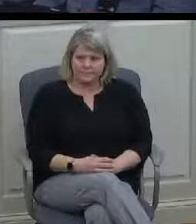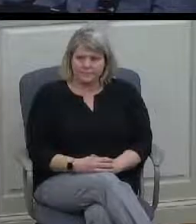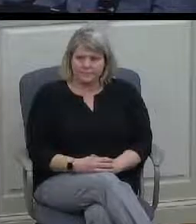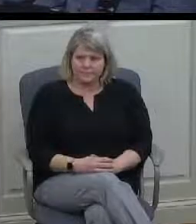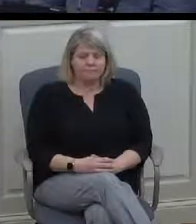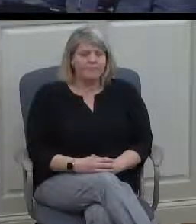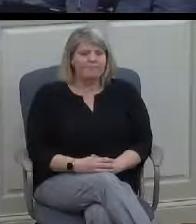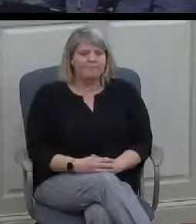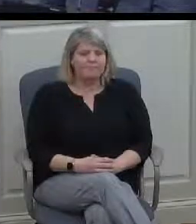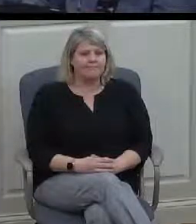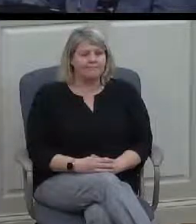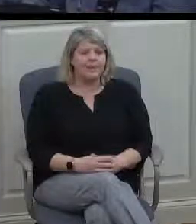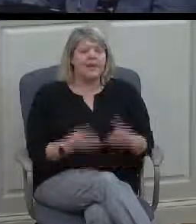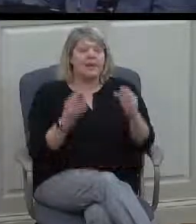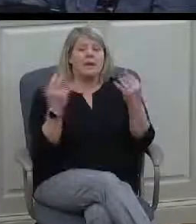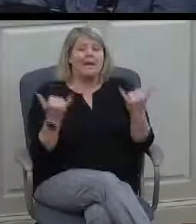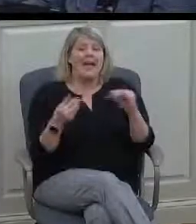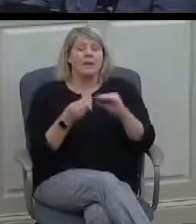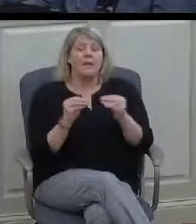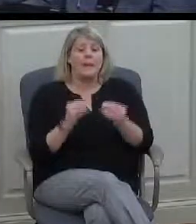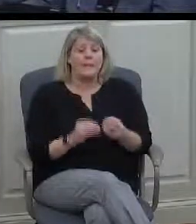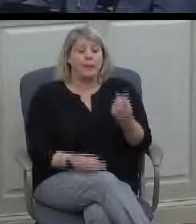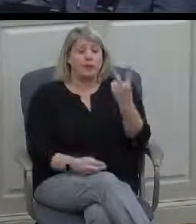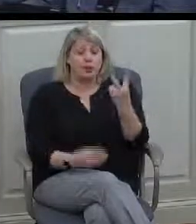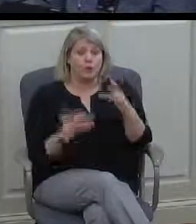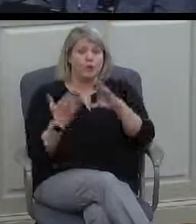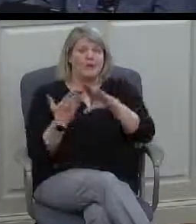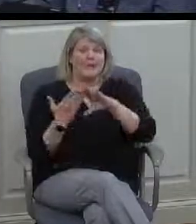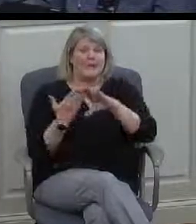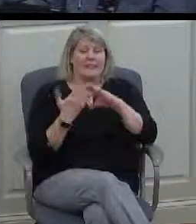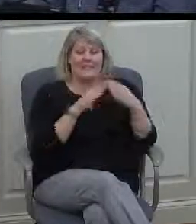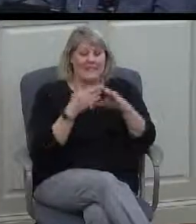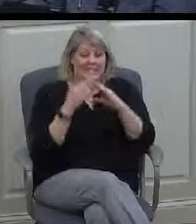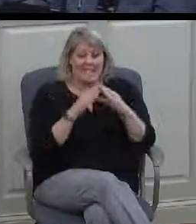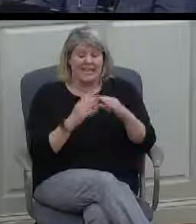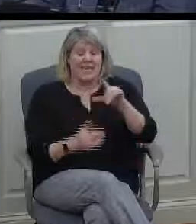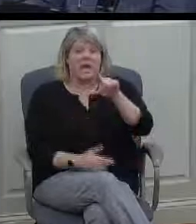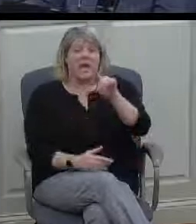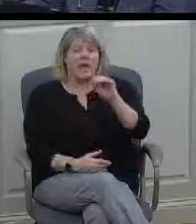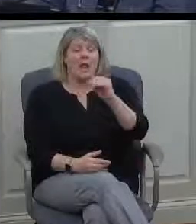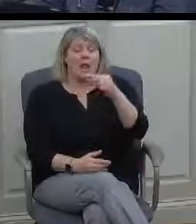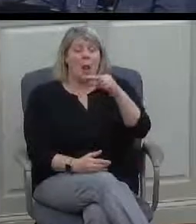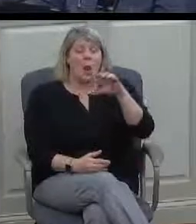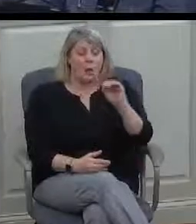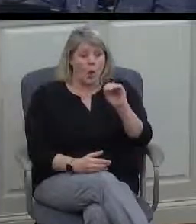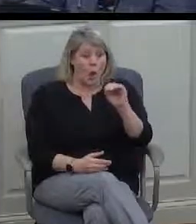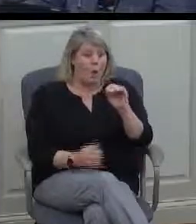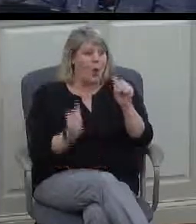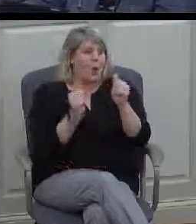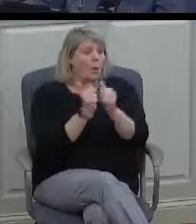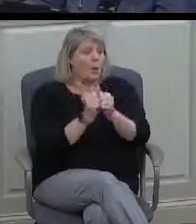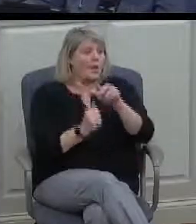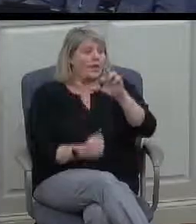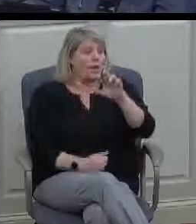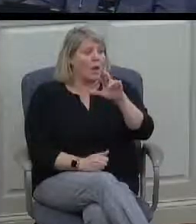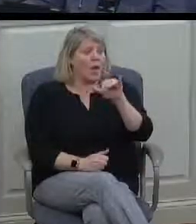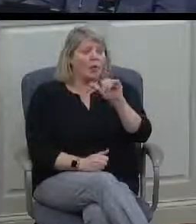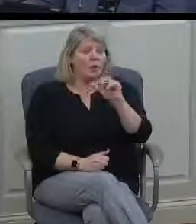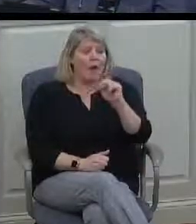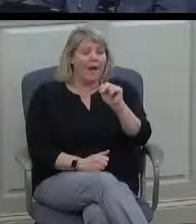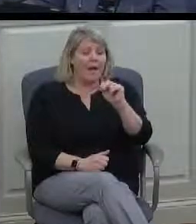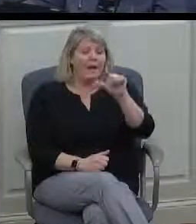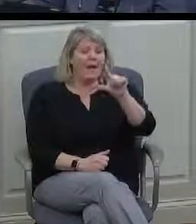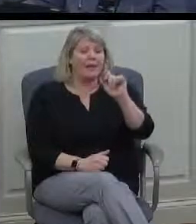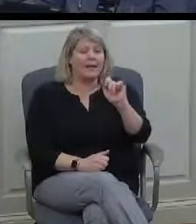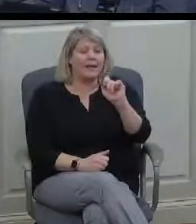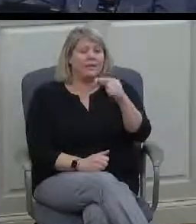All right. Item 2 is the City of Danville logo presentation. Mr. Ryan Lanigan is here with us. So if you